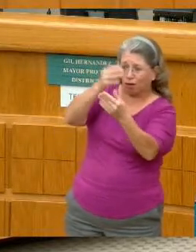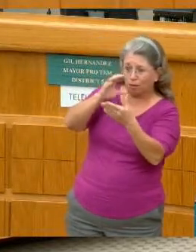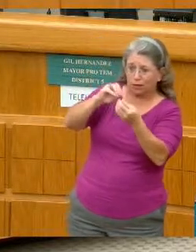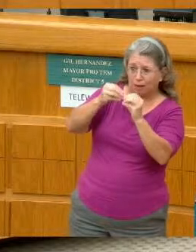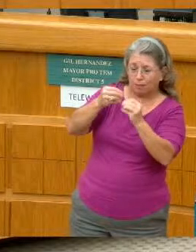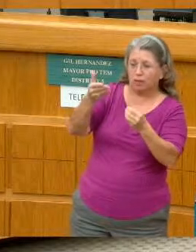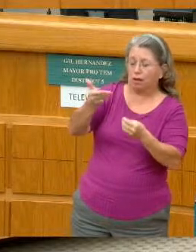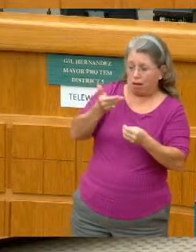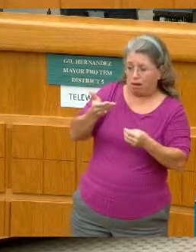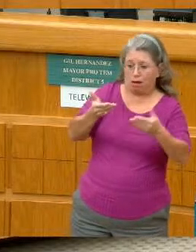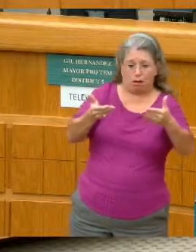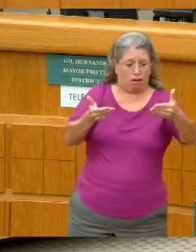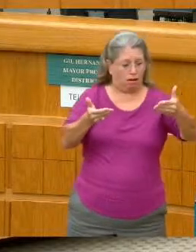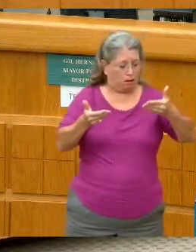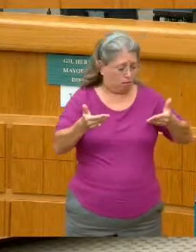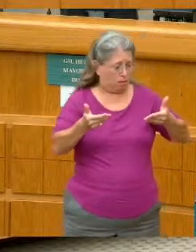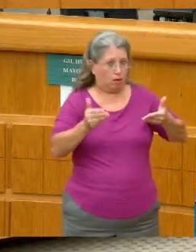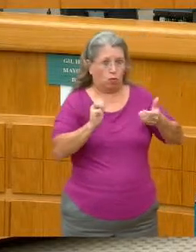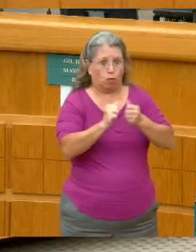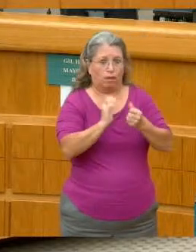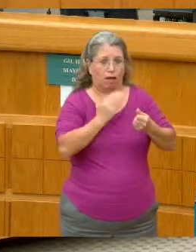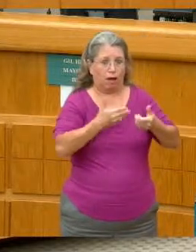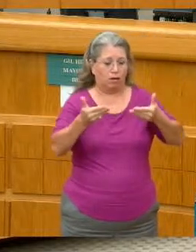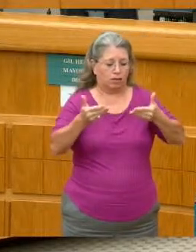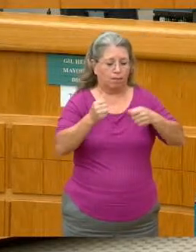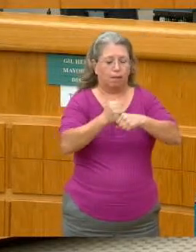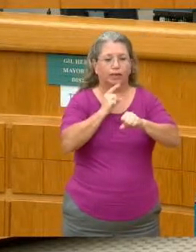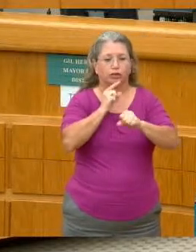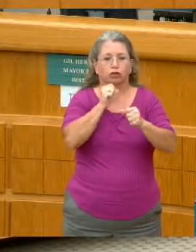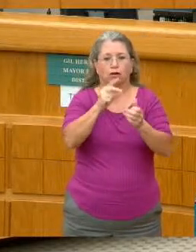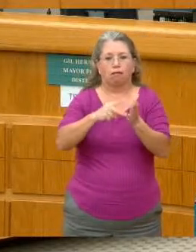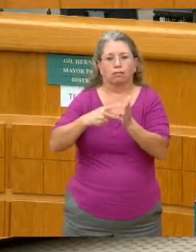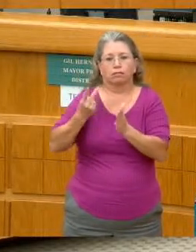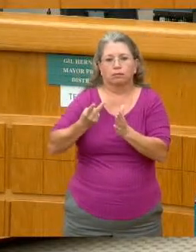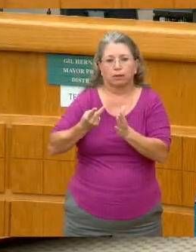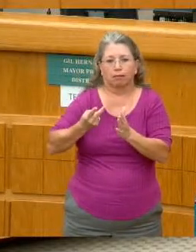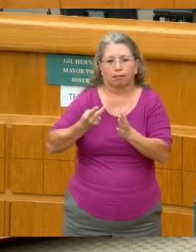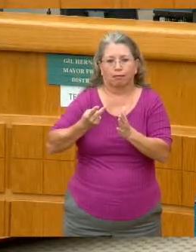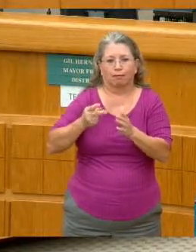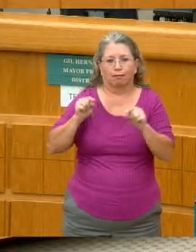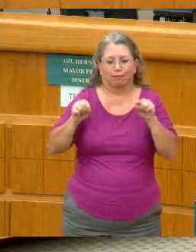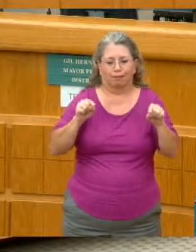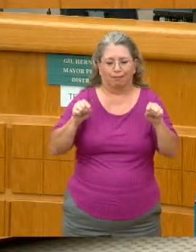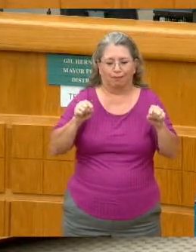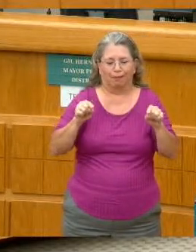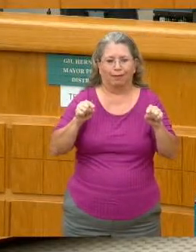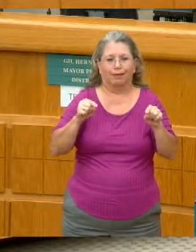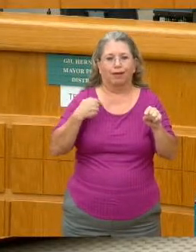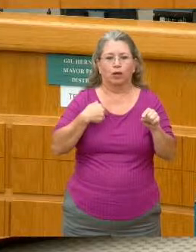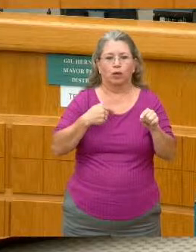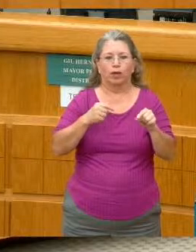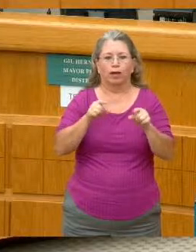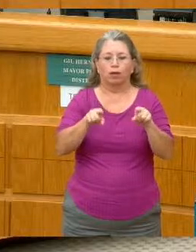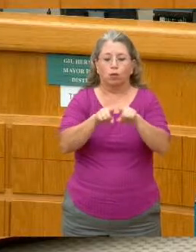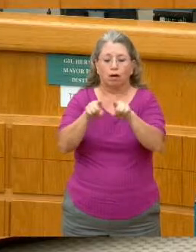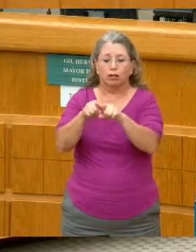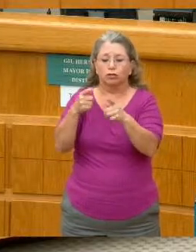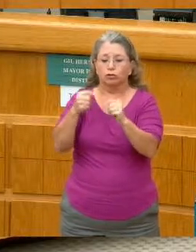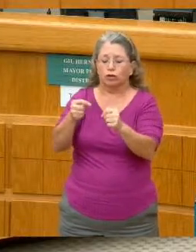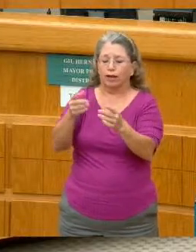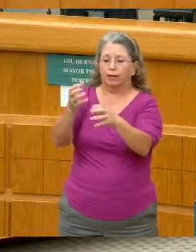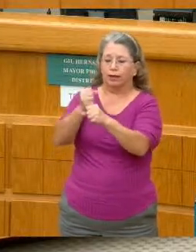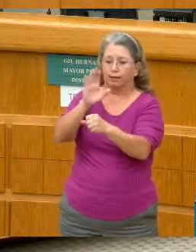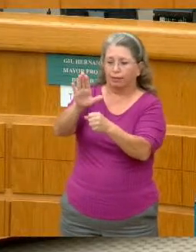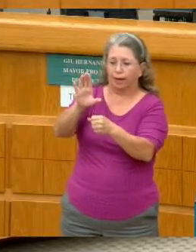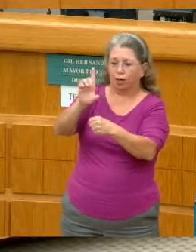we work to make sure these lab reports are placed on the right dates. We continue to